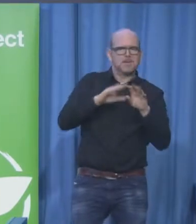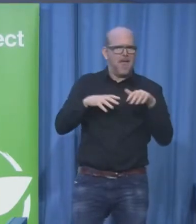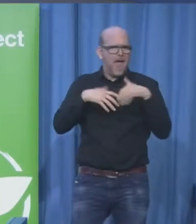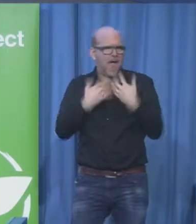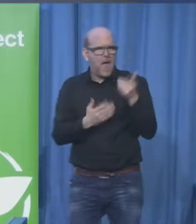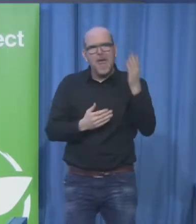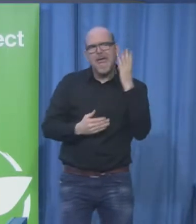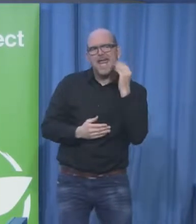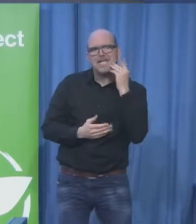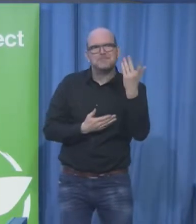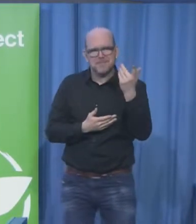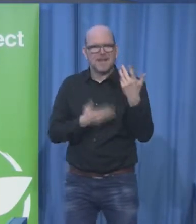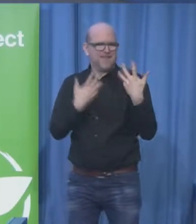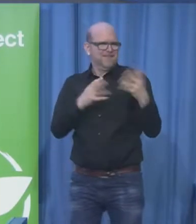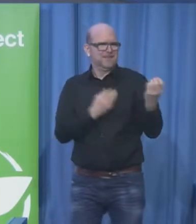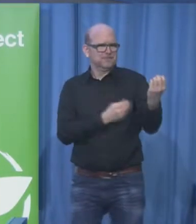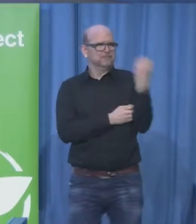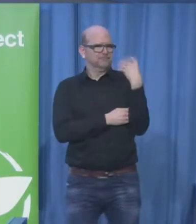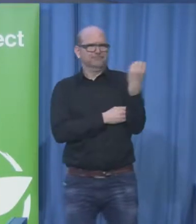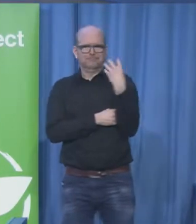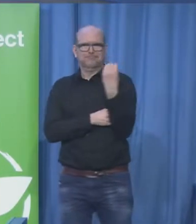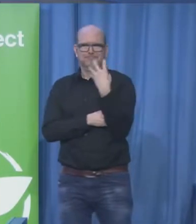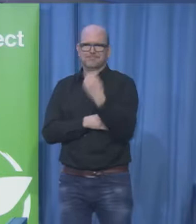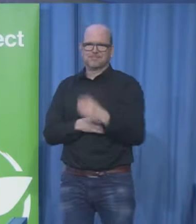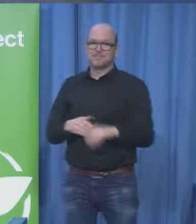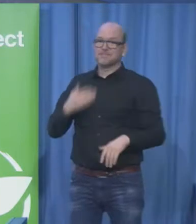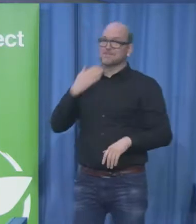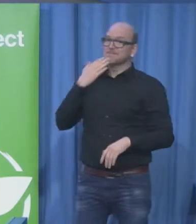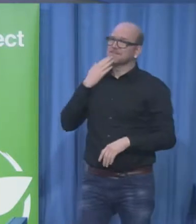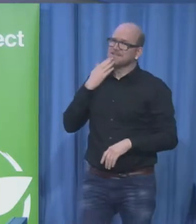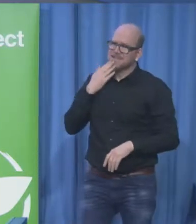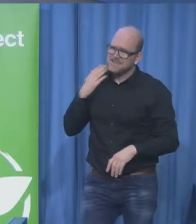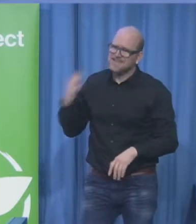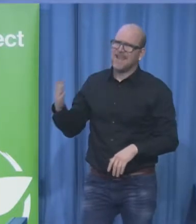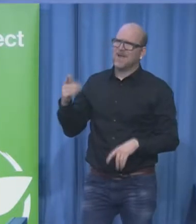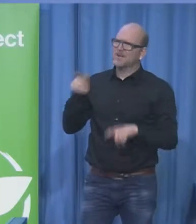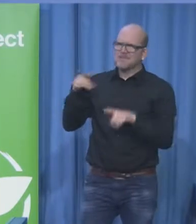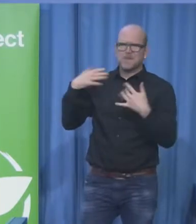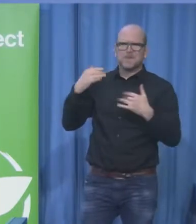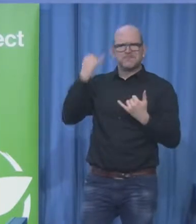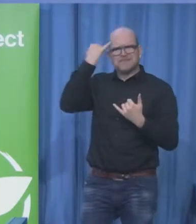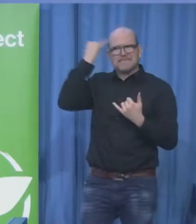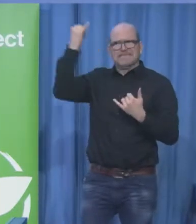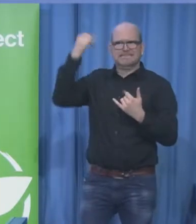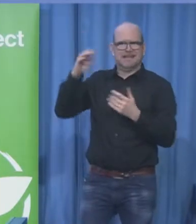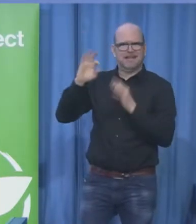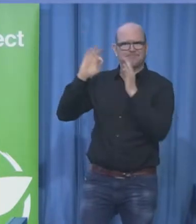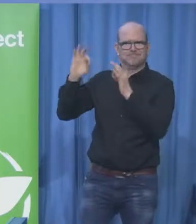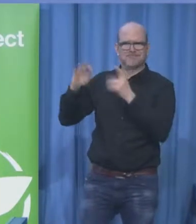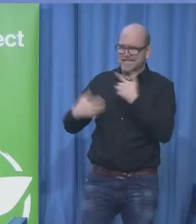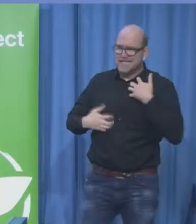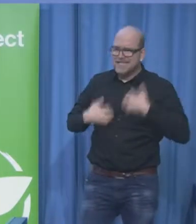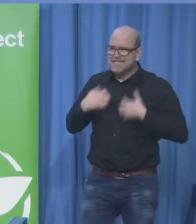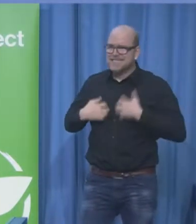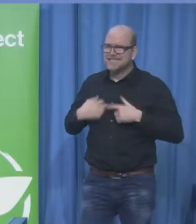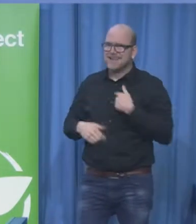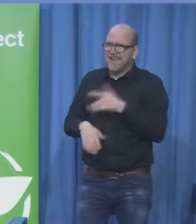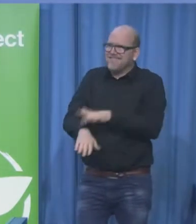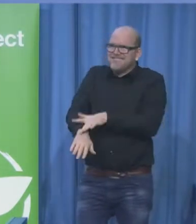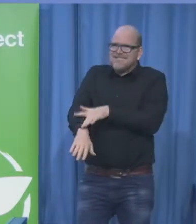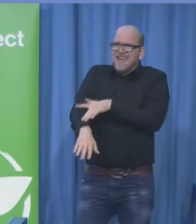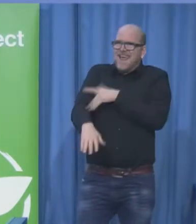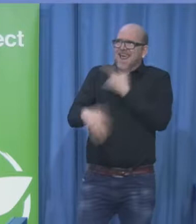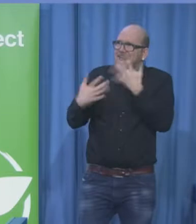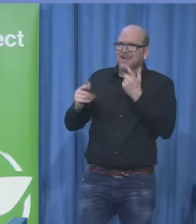Thank you so much, Bastienne. That looked so exciting, and really everyone, I think, could feel how beautiful it is